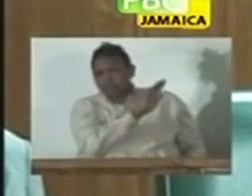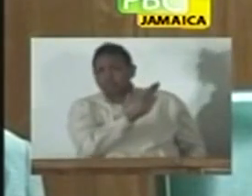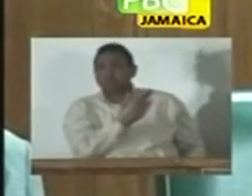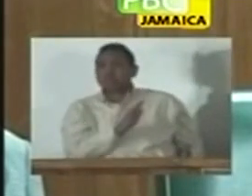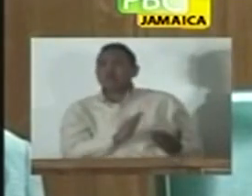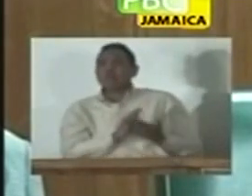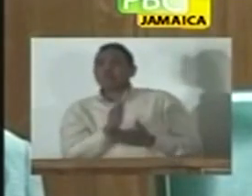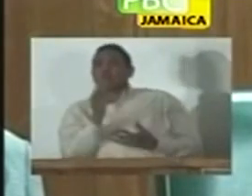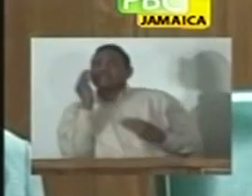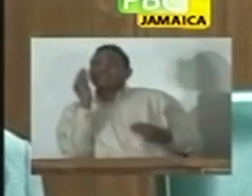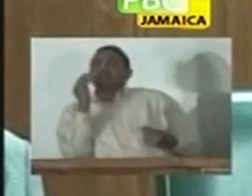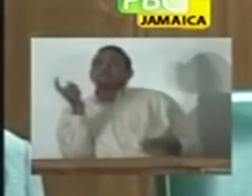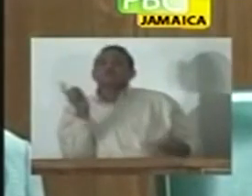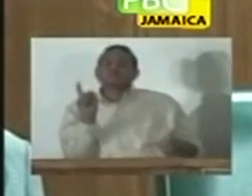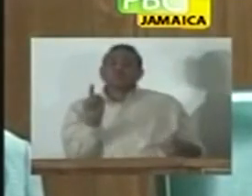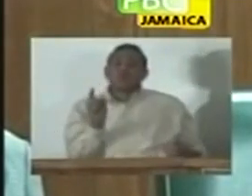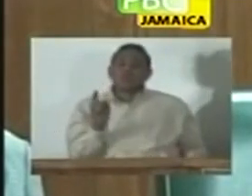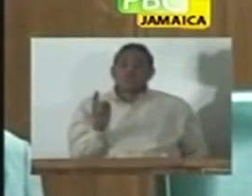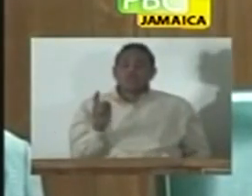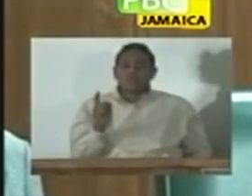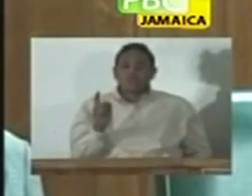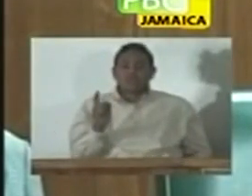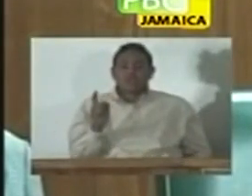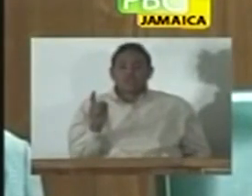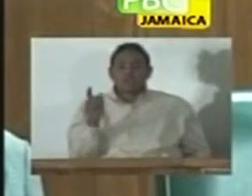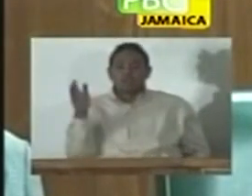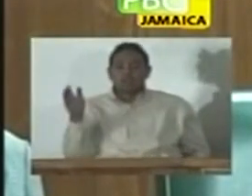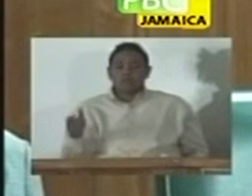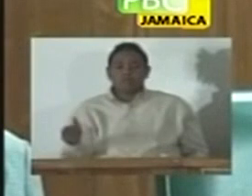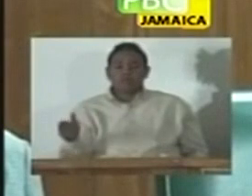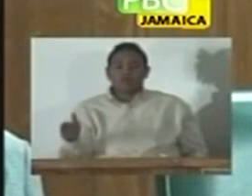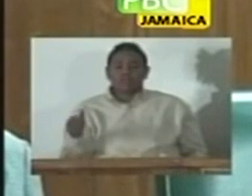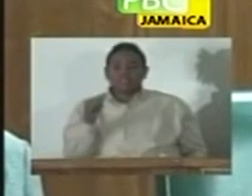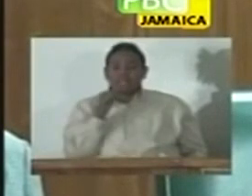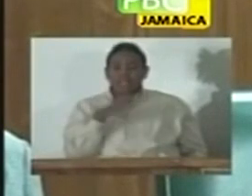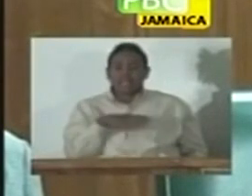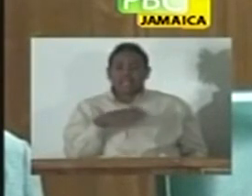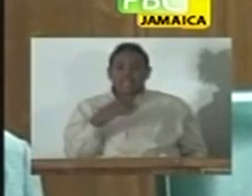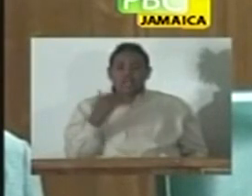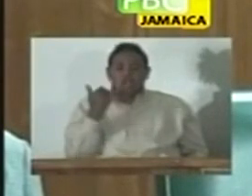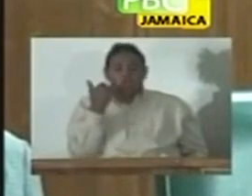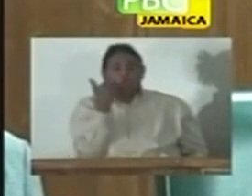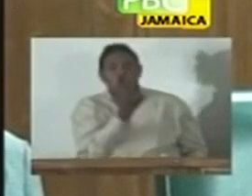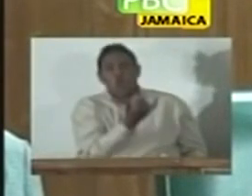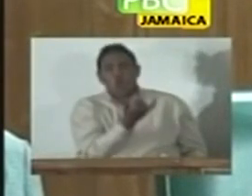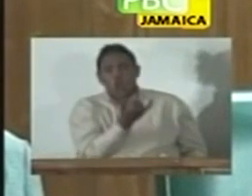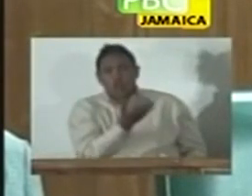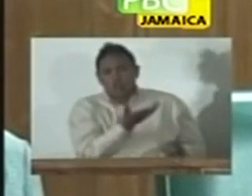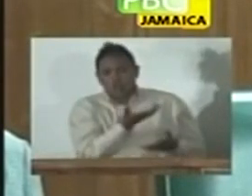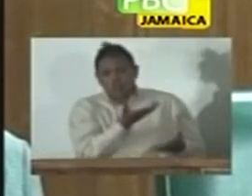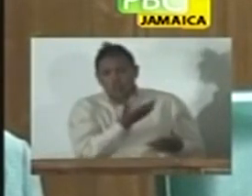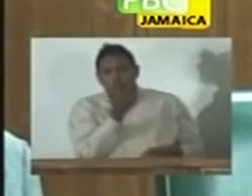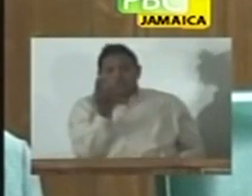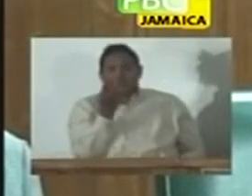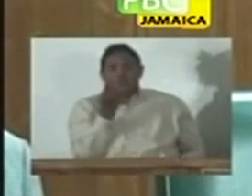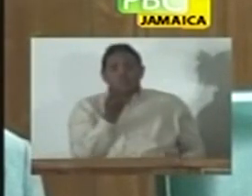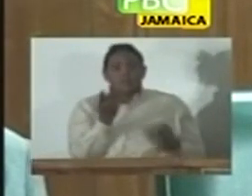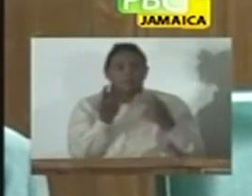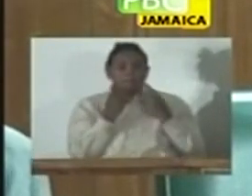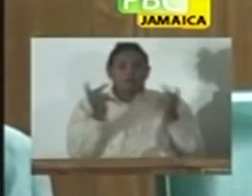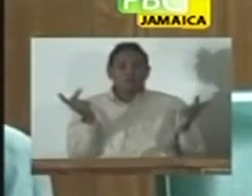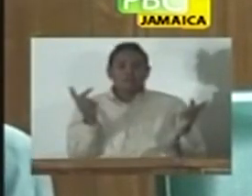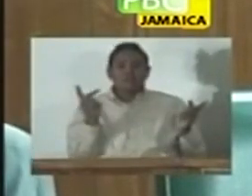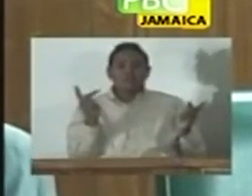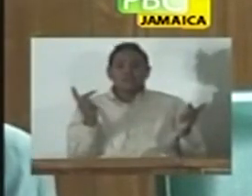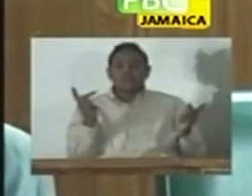informant caused him to be able to use publicly,